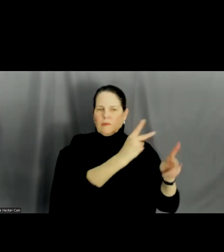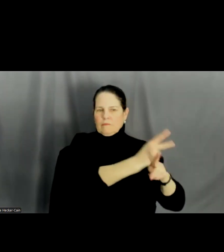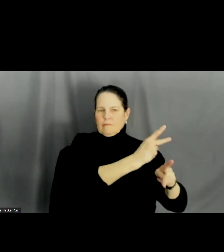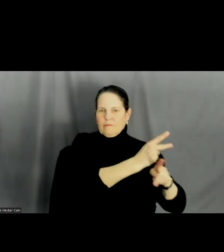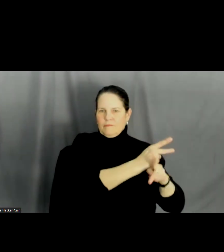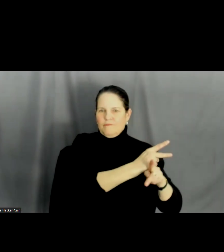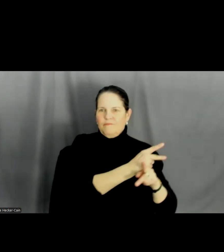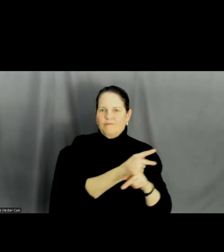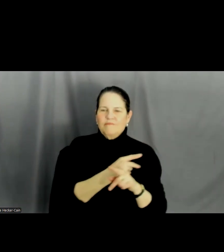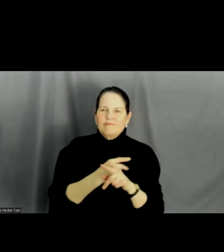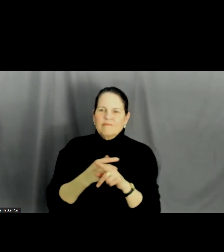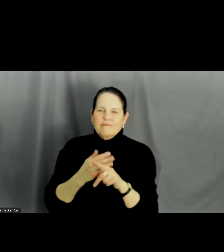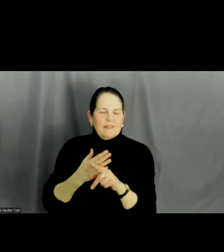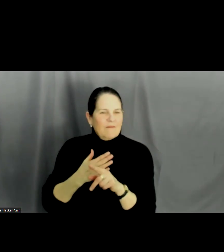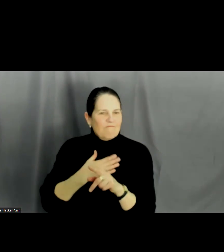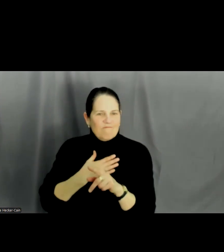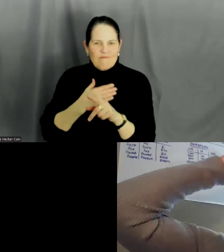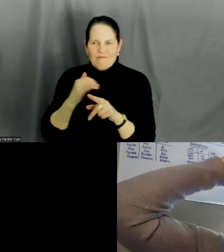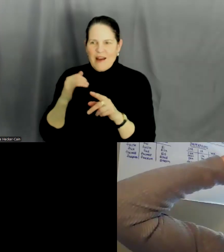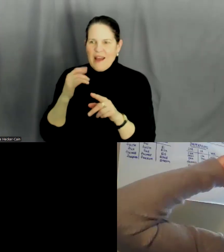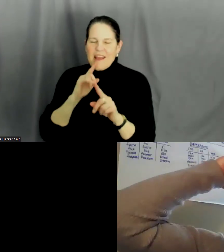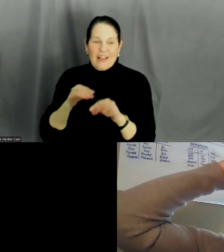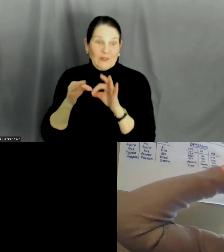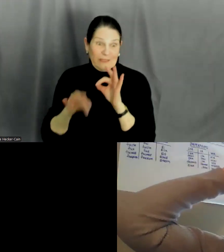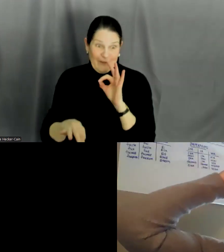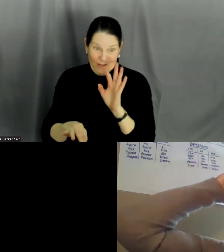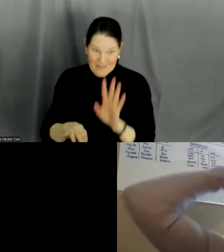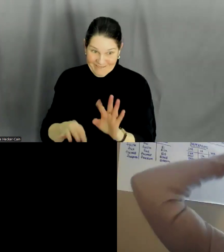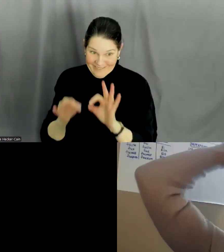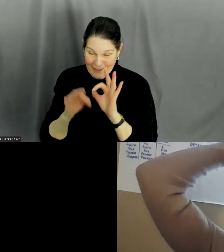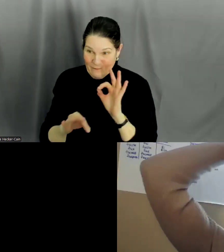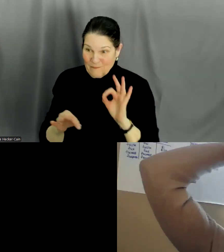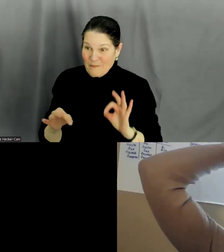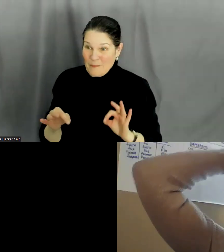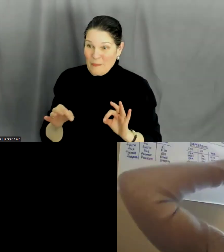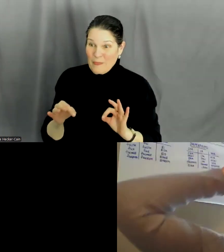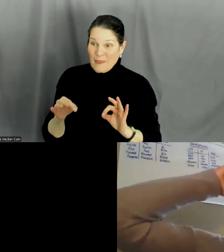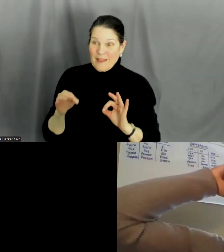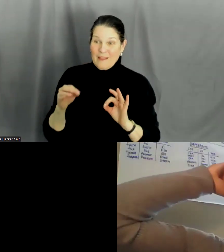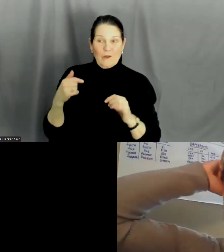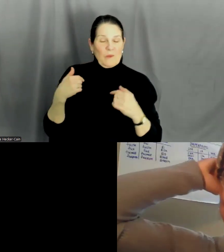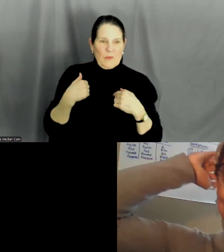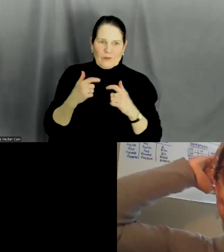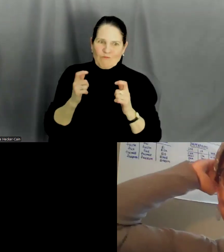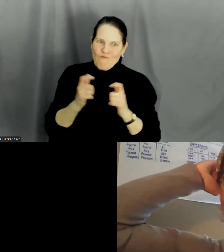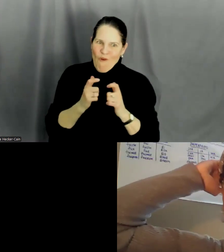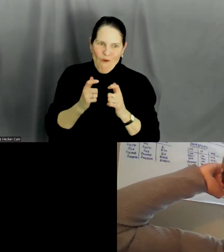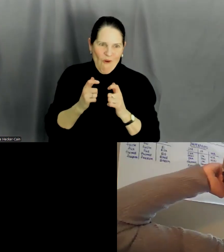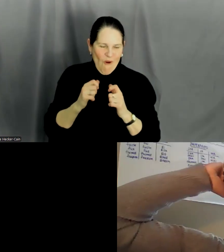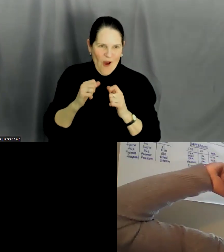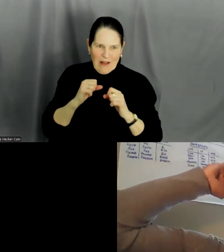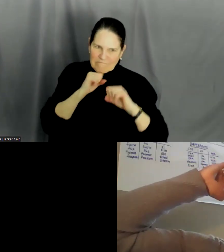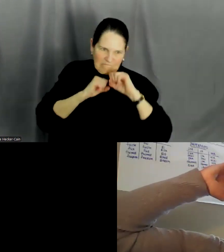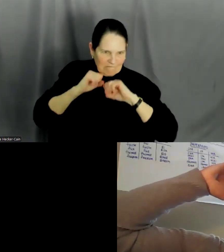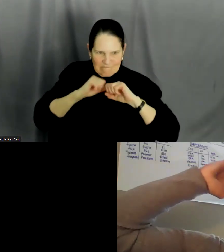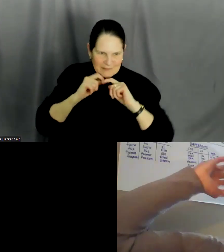Yeah, no, my answer is going to be much simpler than yours, Georgia. At MPHA, we're a very small, scrappy team. So